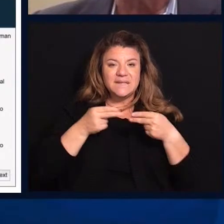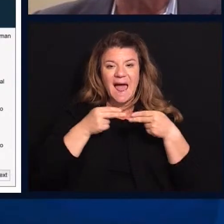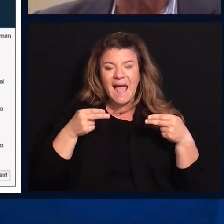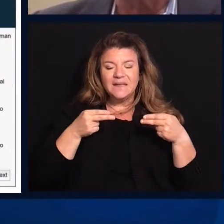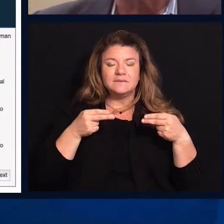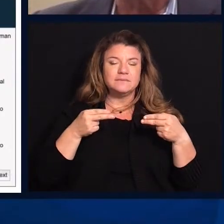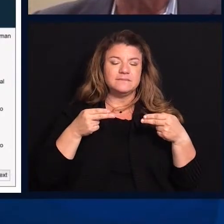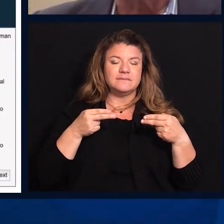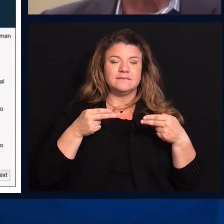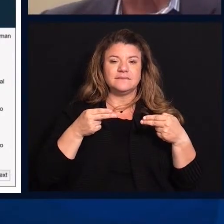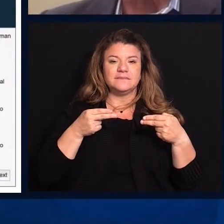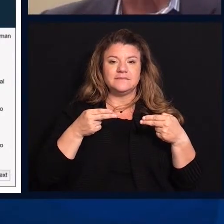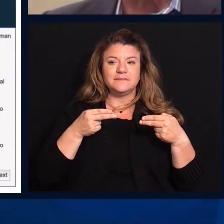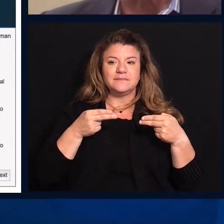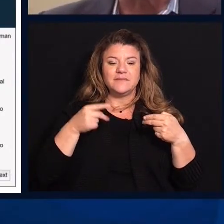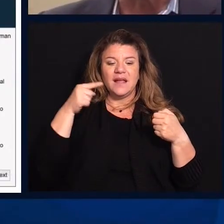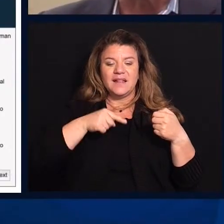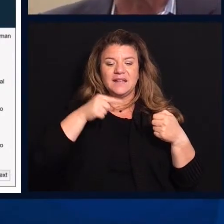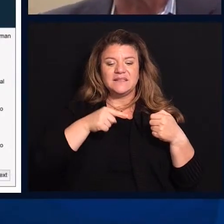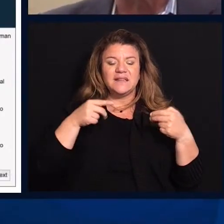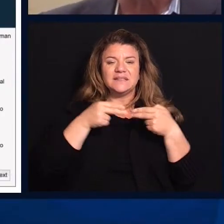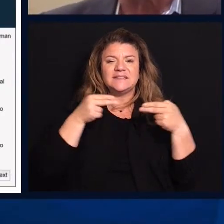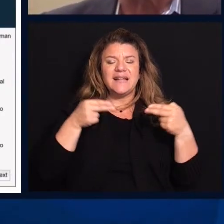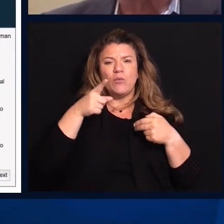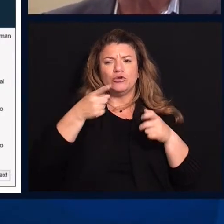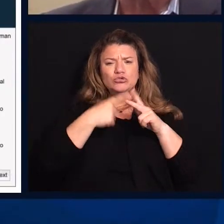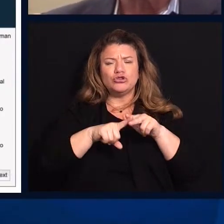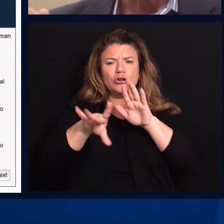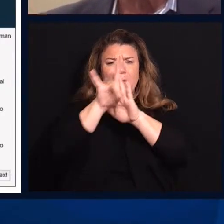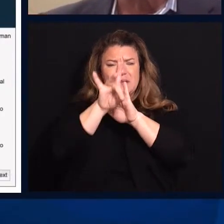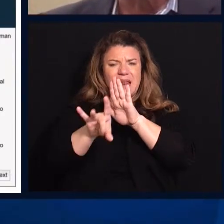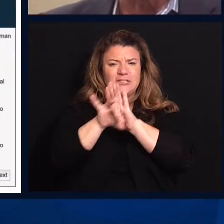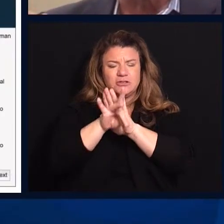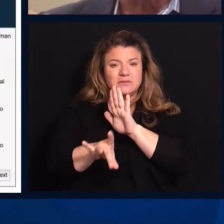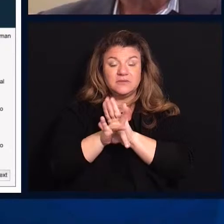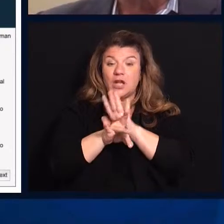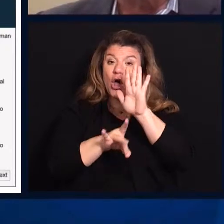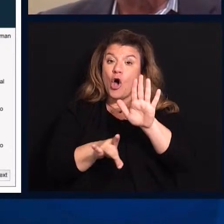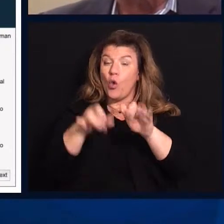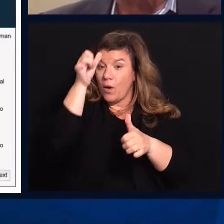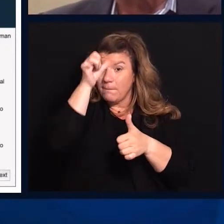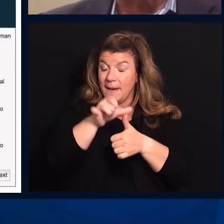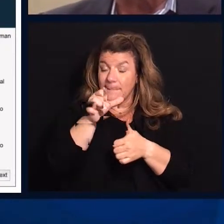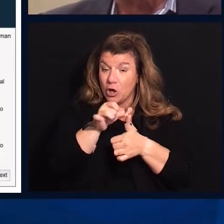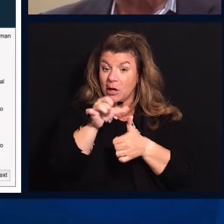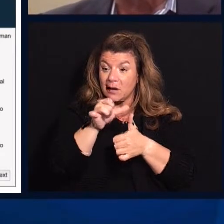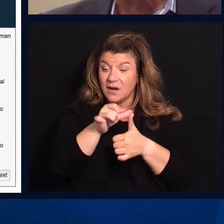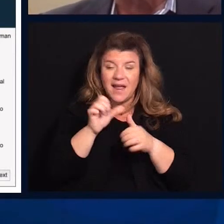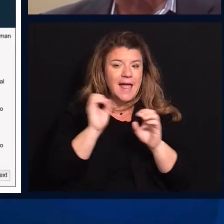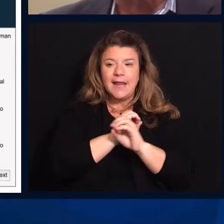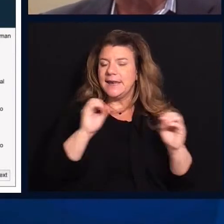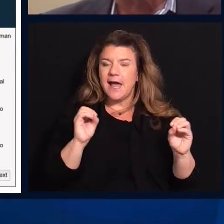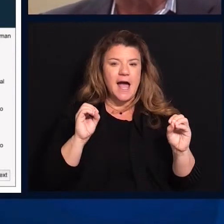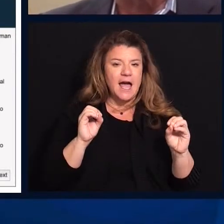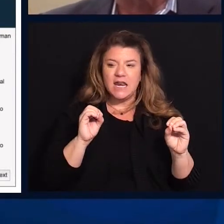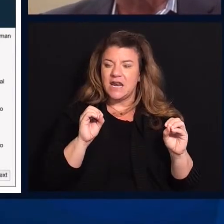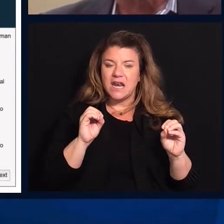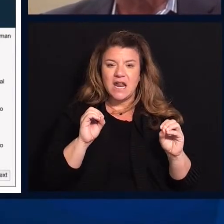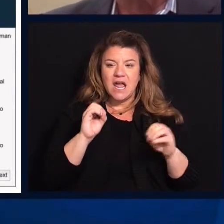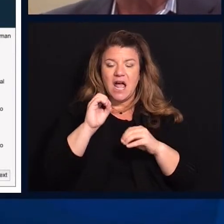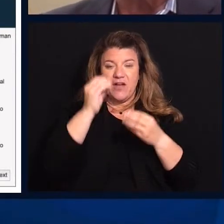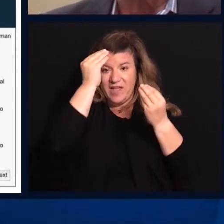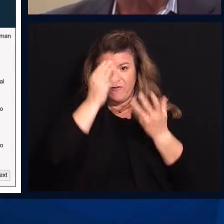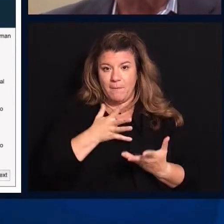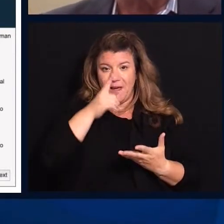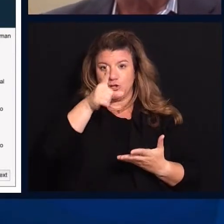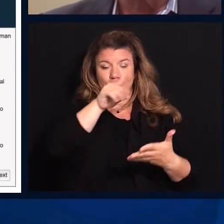And then this is a slide where you start to make selections. Remember that none of the data that you enter into